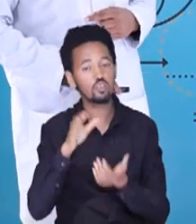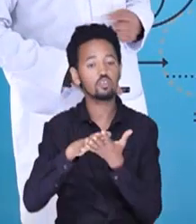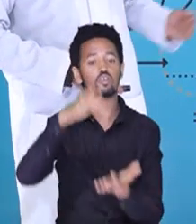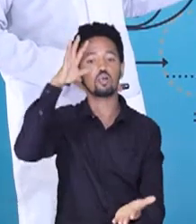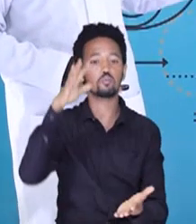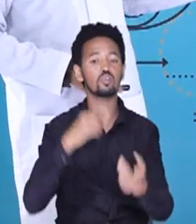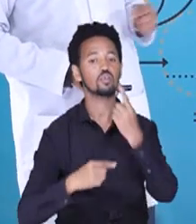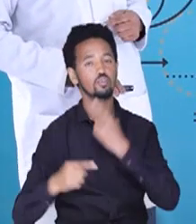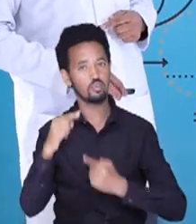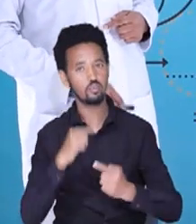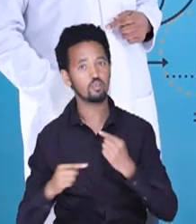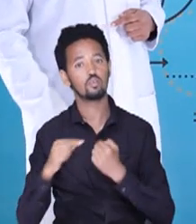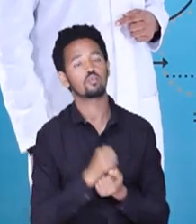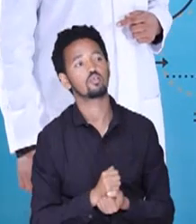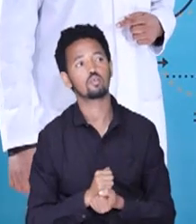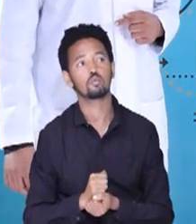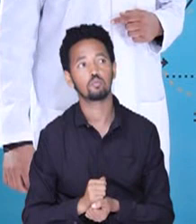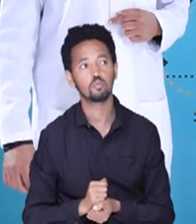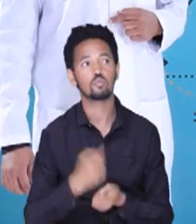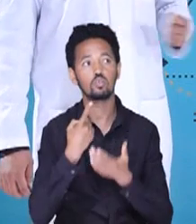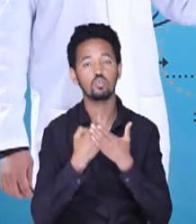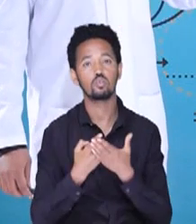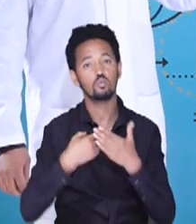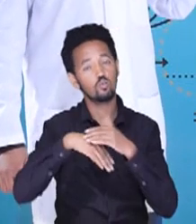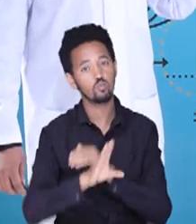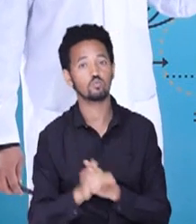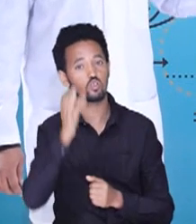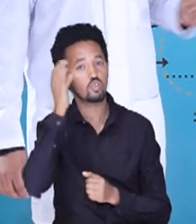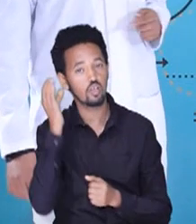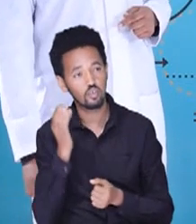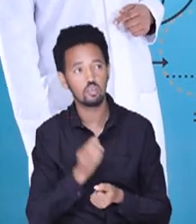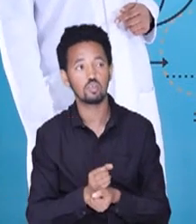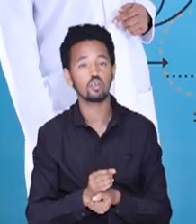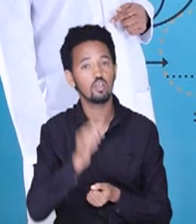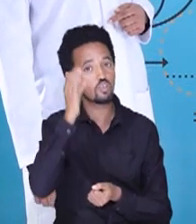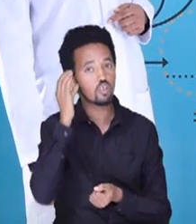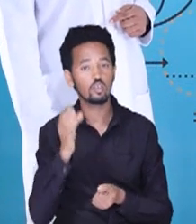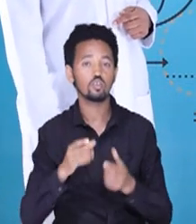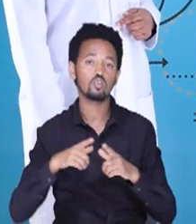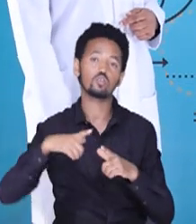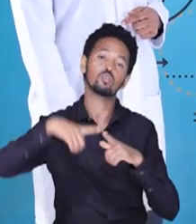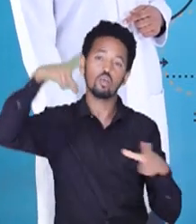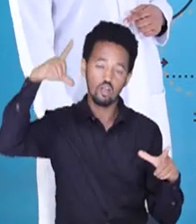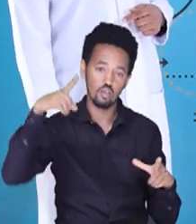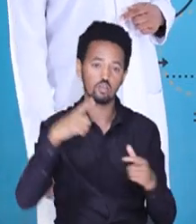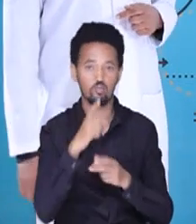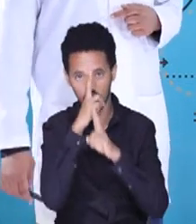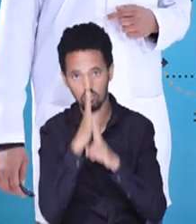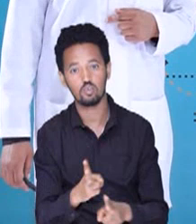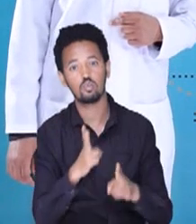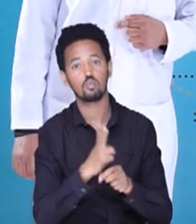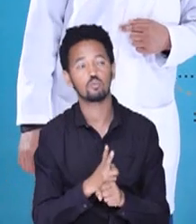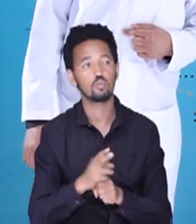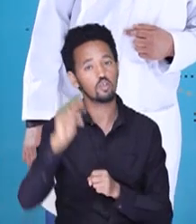capital, Beijing, and the Manchu ruler became emperor of China. The Chinese landlords and educated class accepted